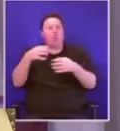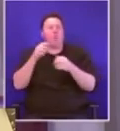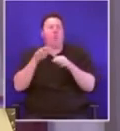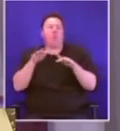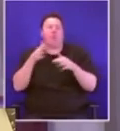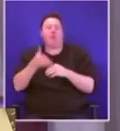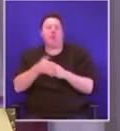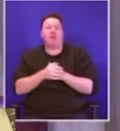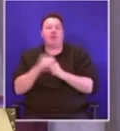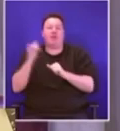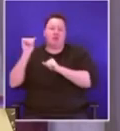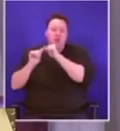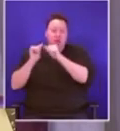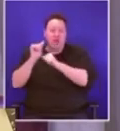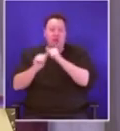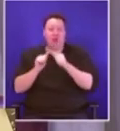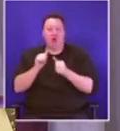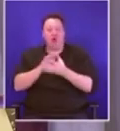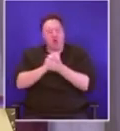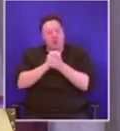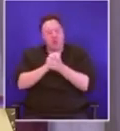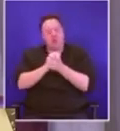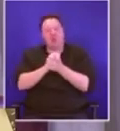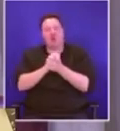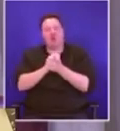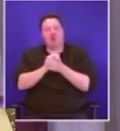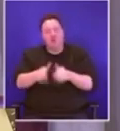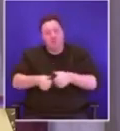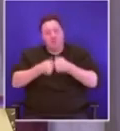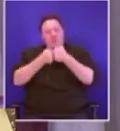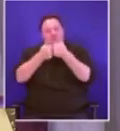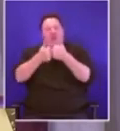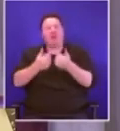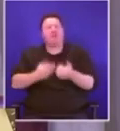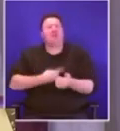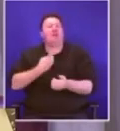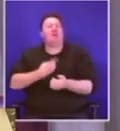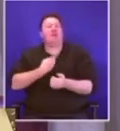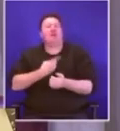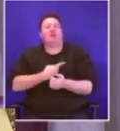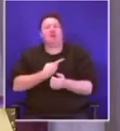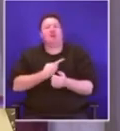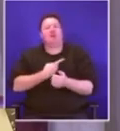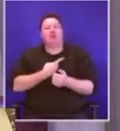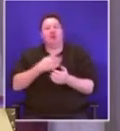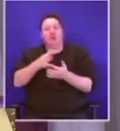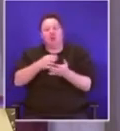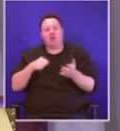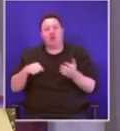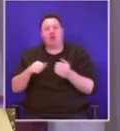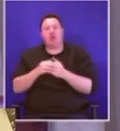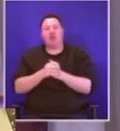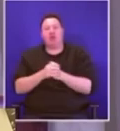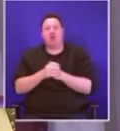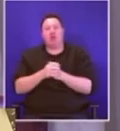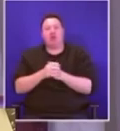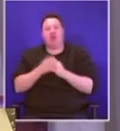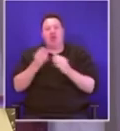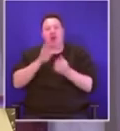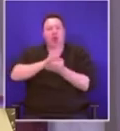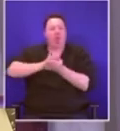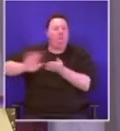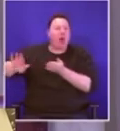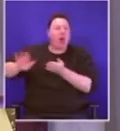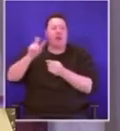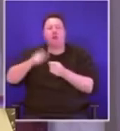a generation that has committed to restore the dignity of the dispossessed and marginalized,